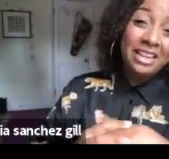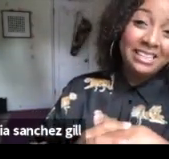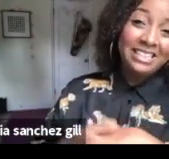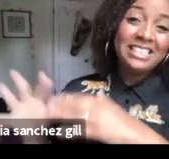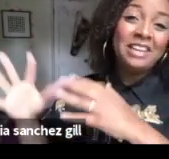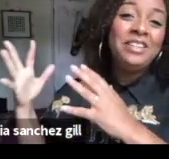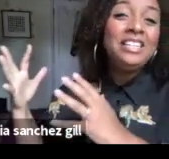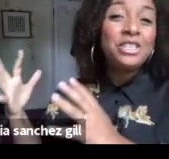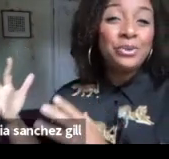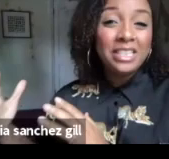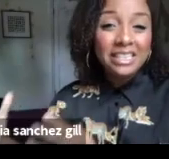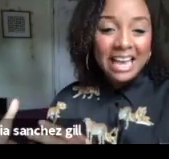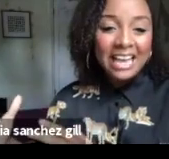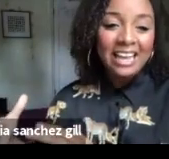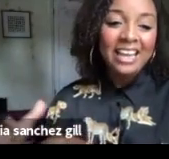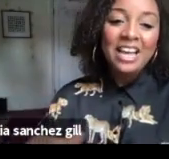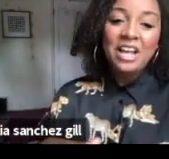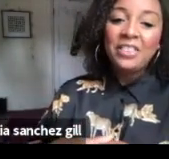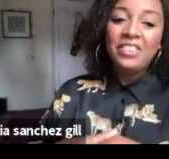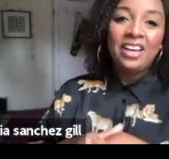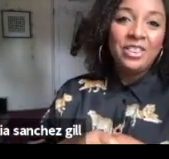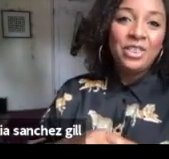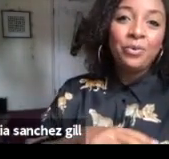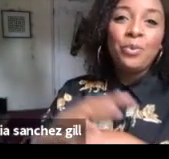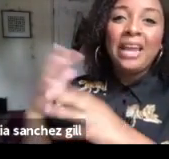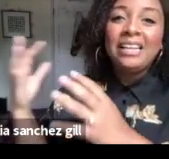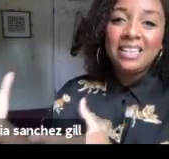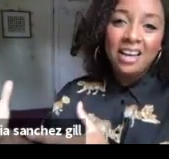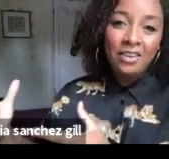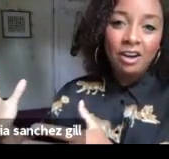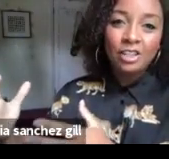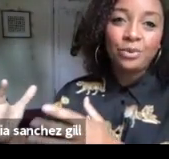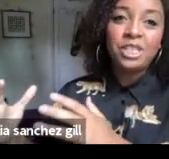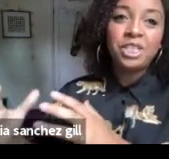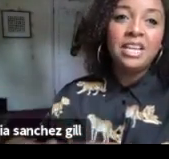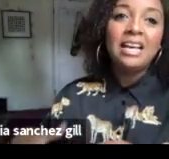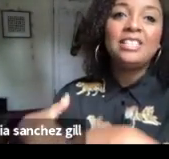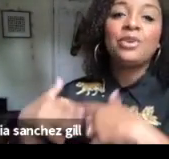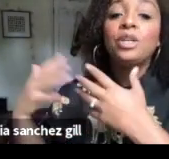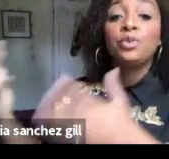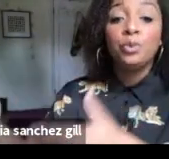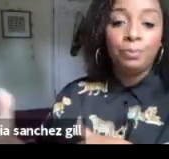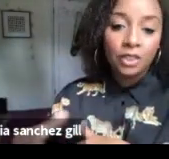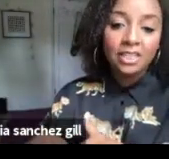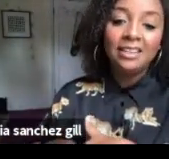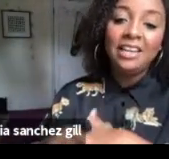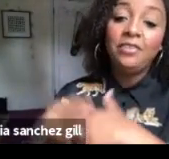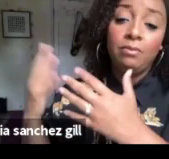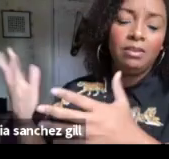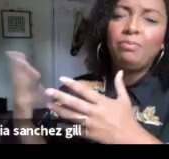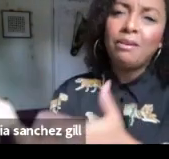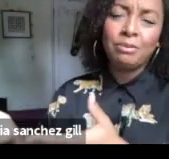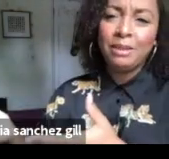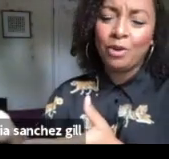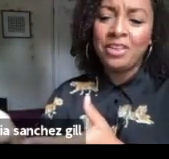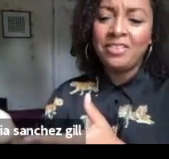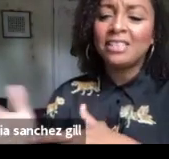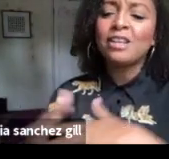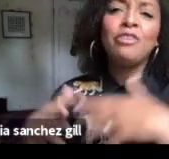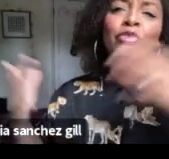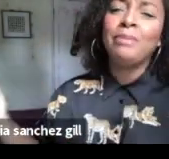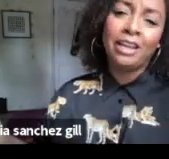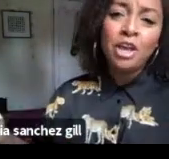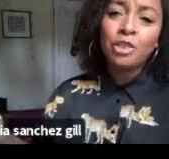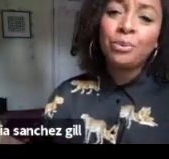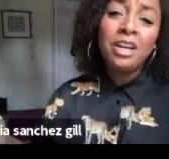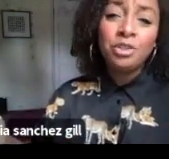from the 1970s through today, the rate of incarceration has quadrupled, even probably more than that. It's